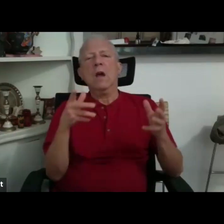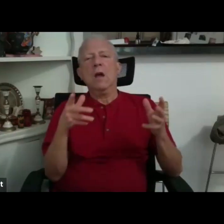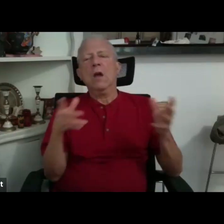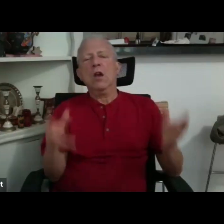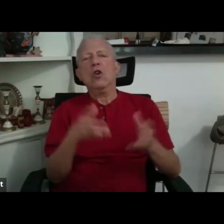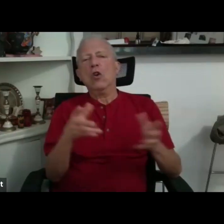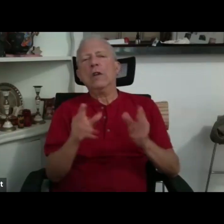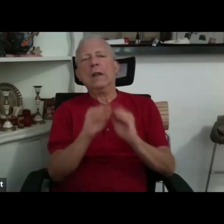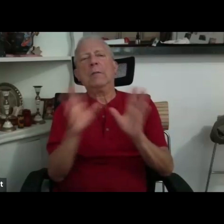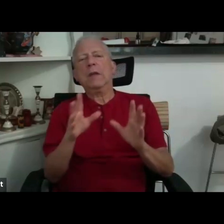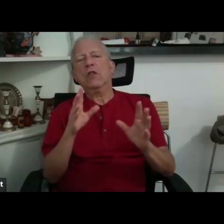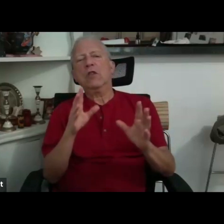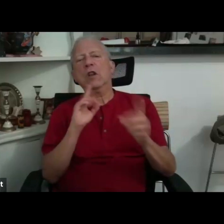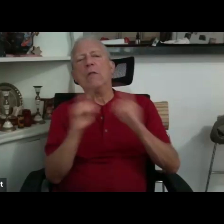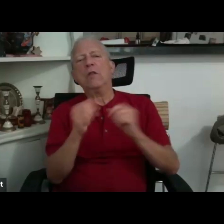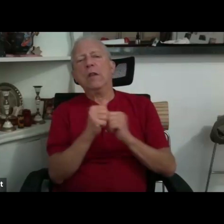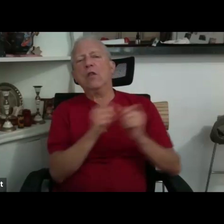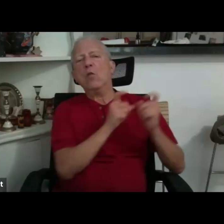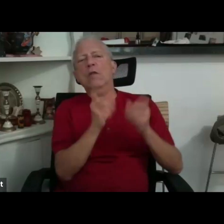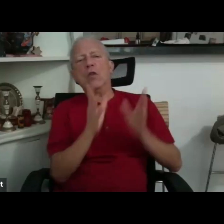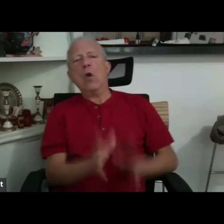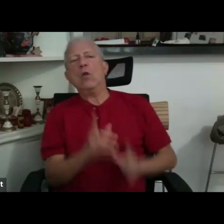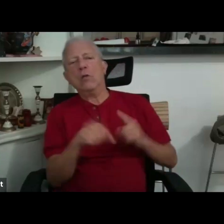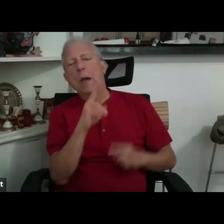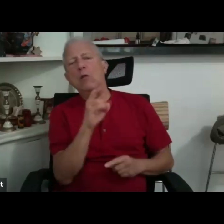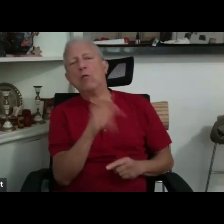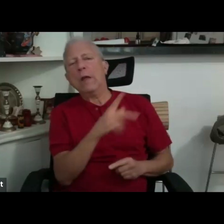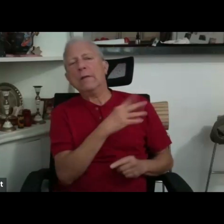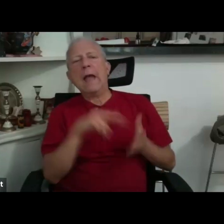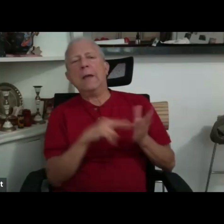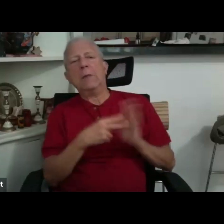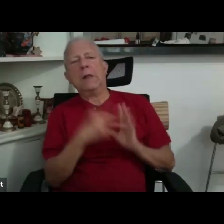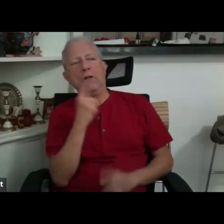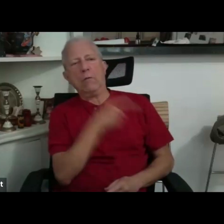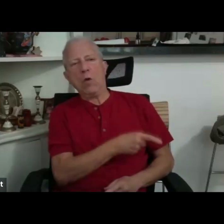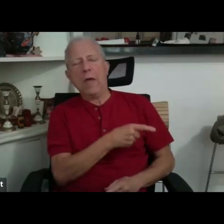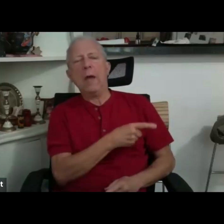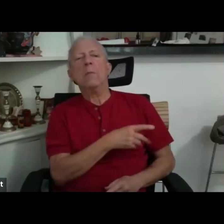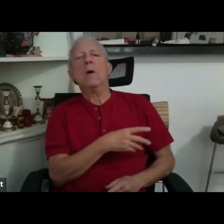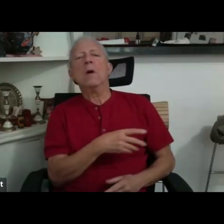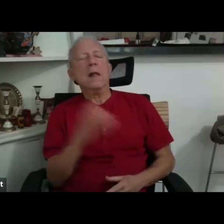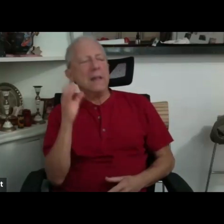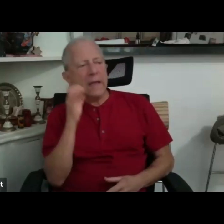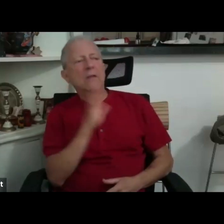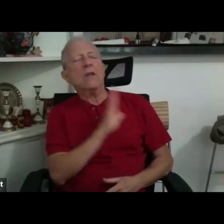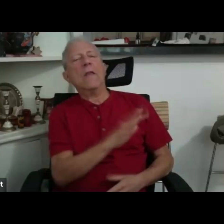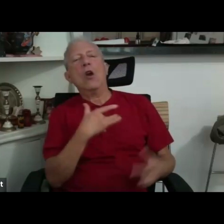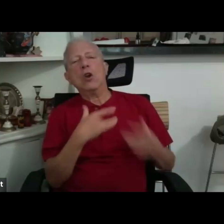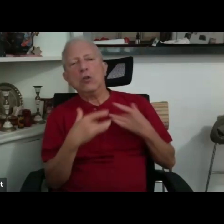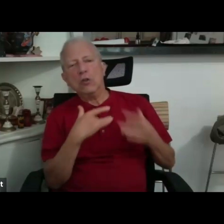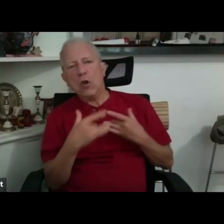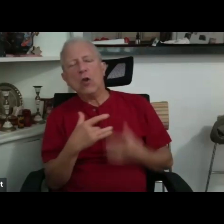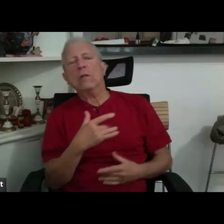explicit conversation with the donors about the risks and implications for them, help listen to what their concerns and